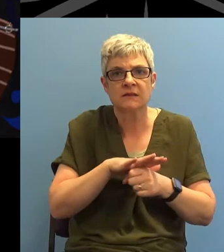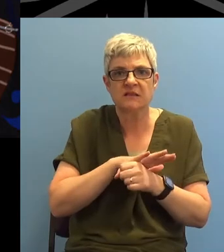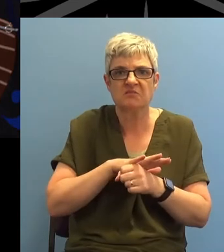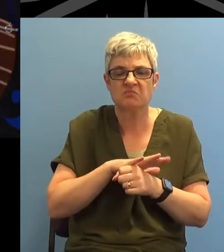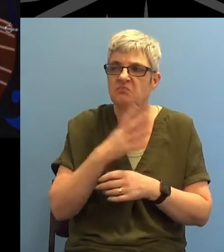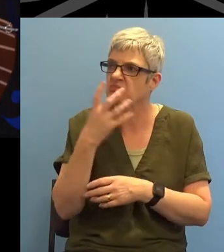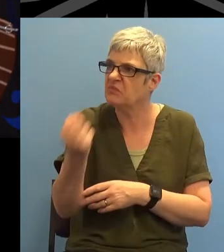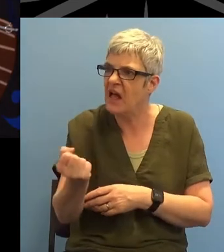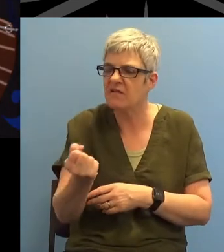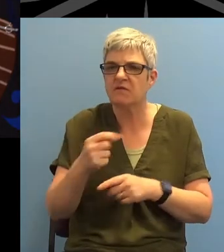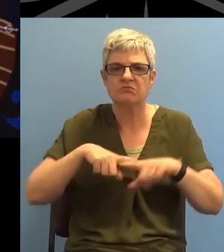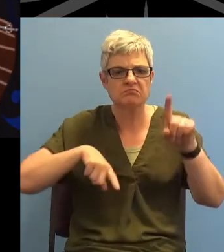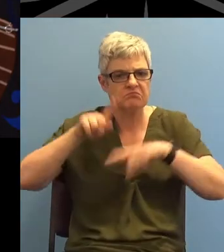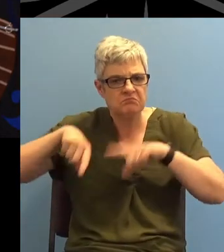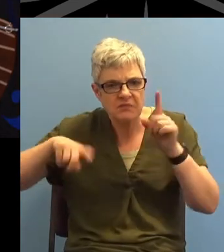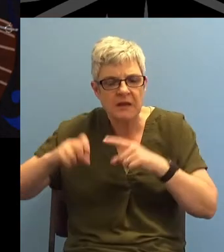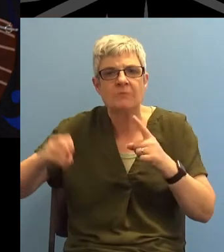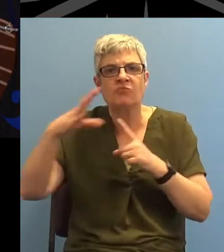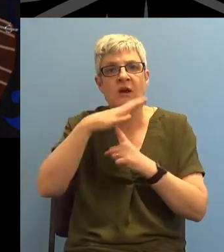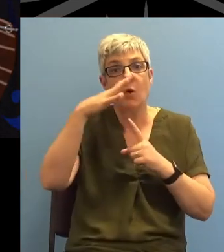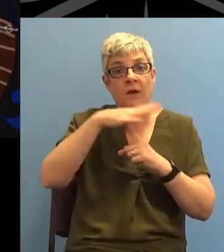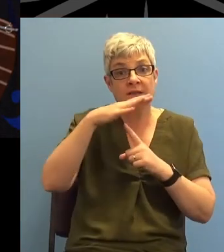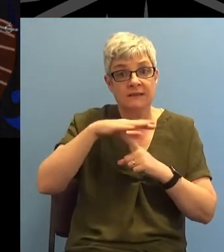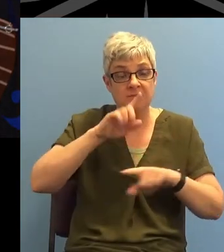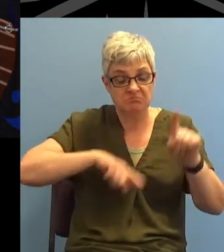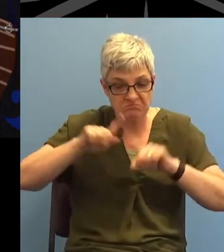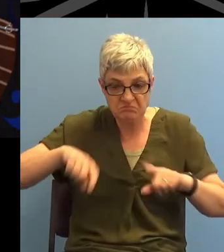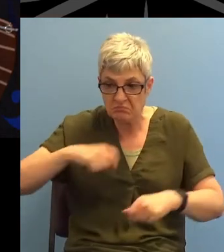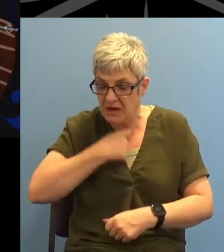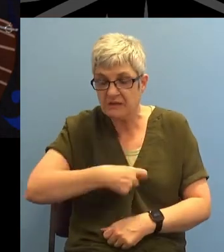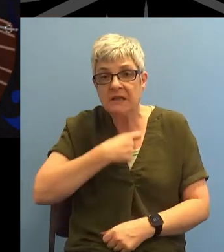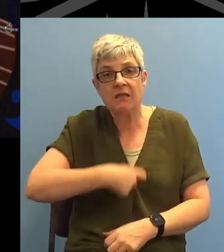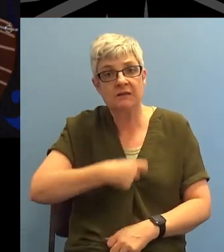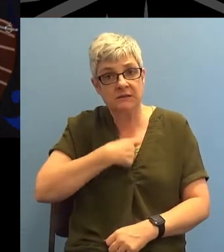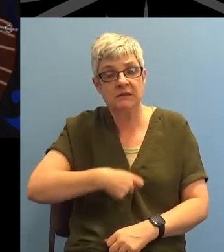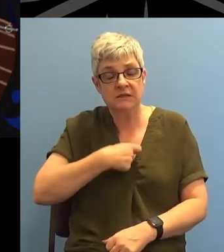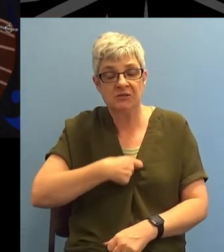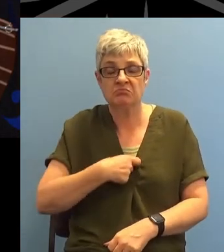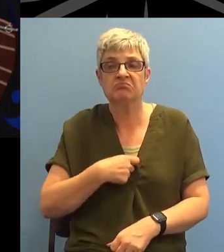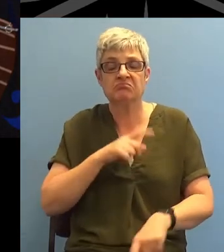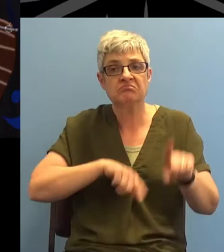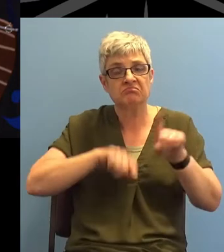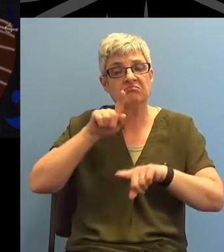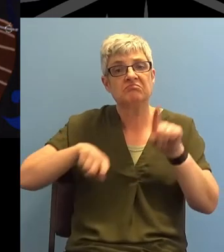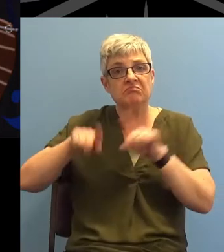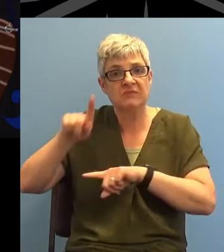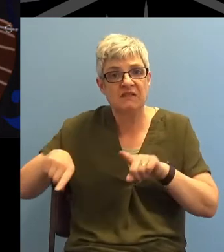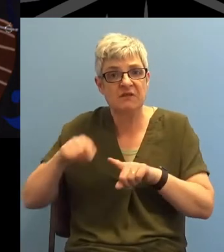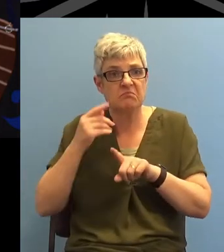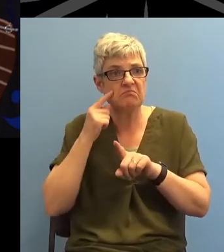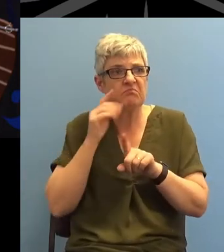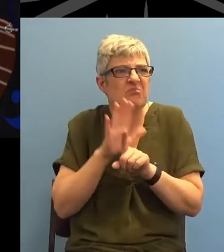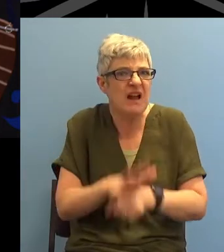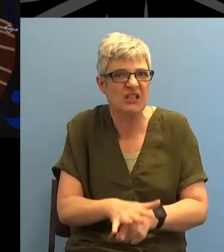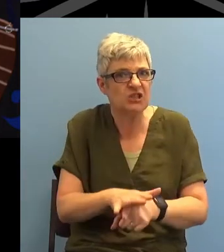different priorities, different personalities, and different